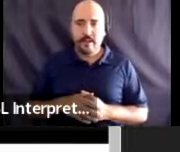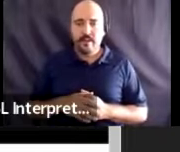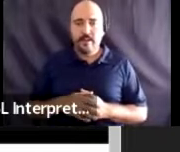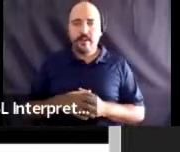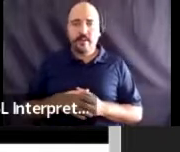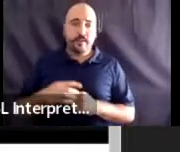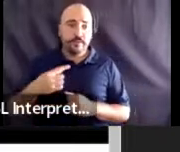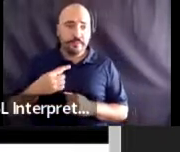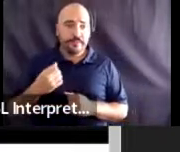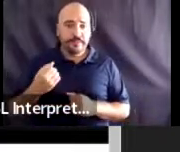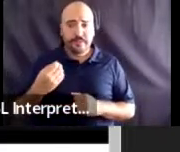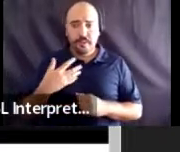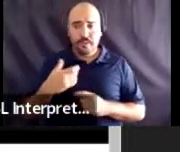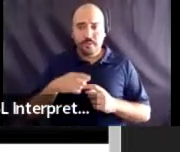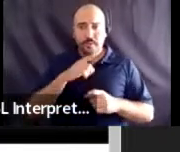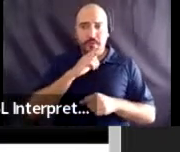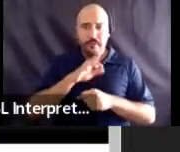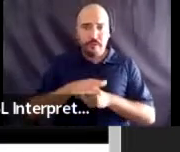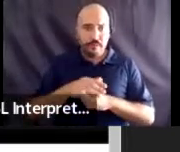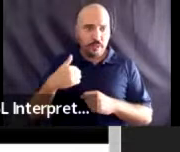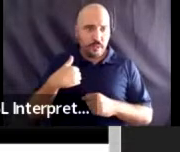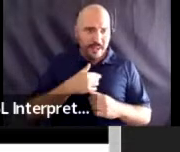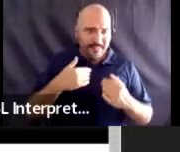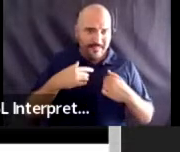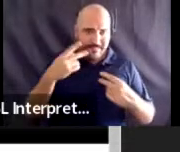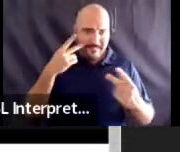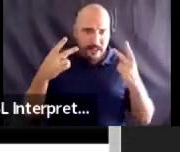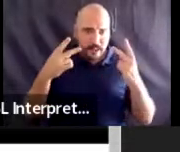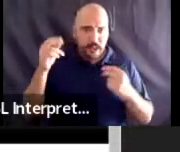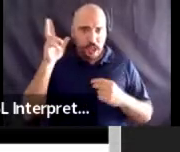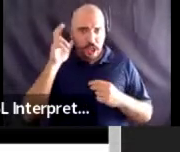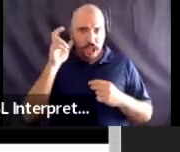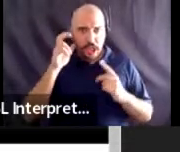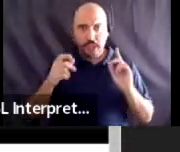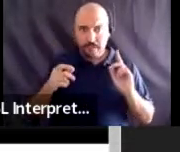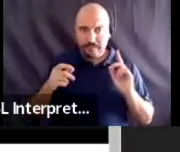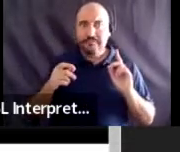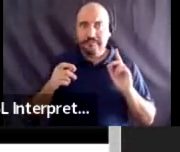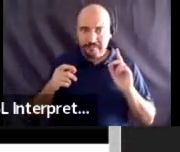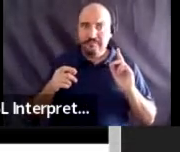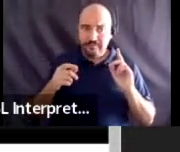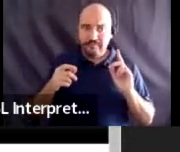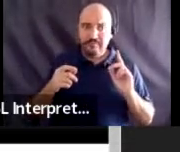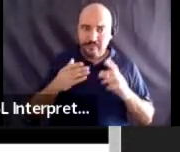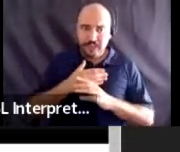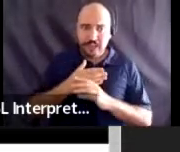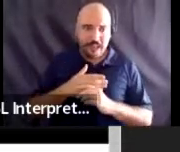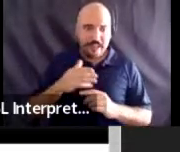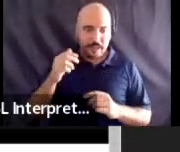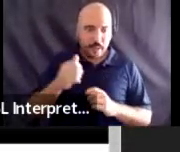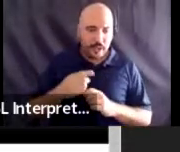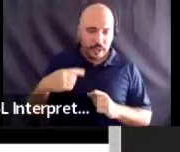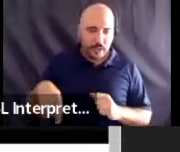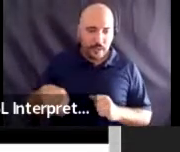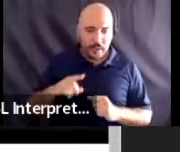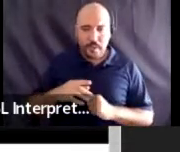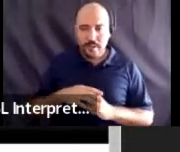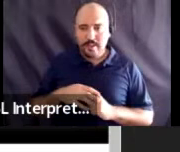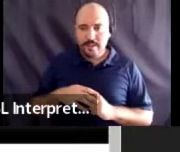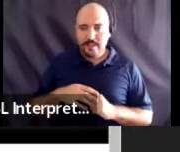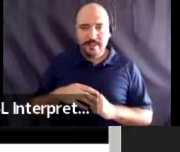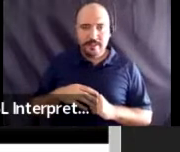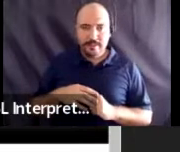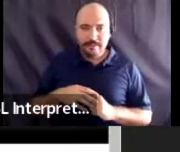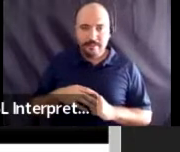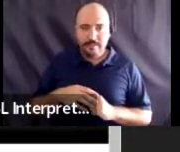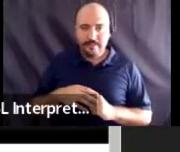I just want to confirm that we have visuals and audio Windows up arrow. being shared with us, or with you, because I am. Mute. I'm Currently sharing.